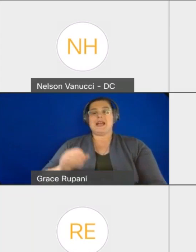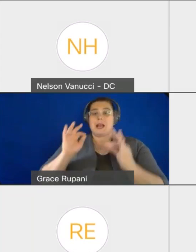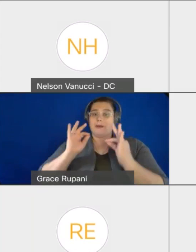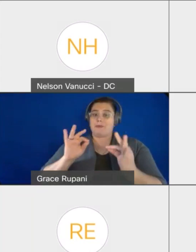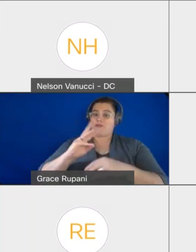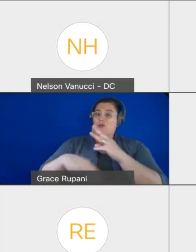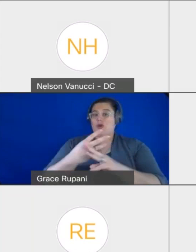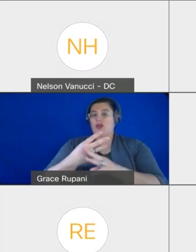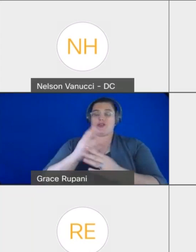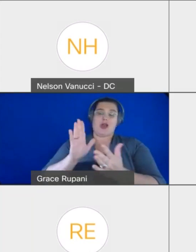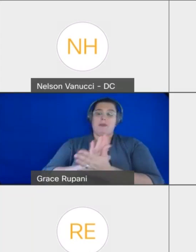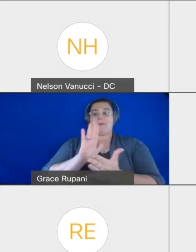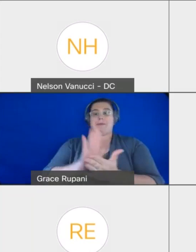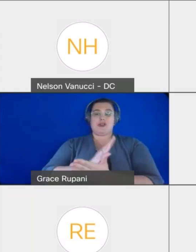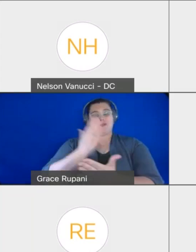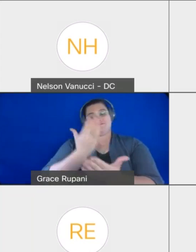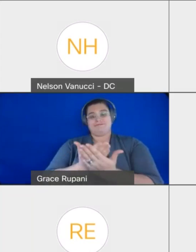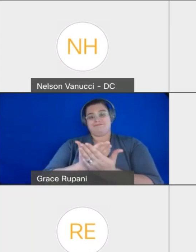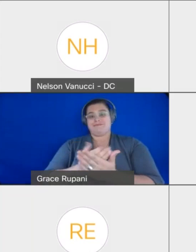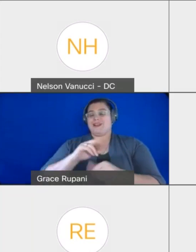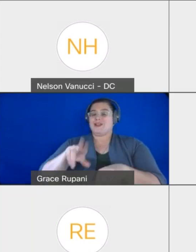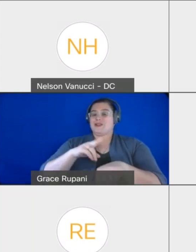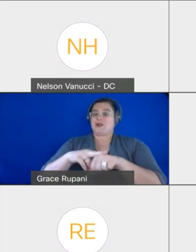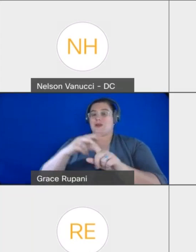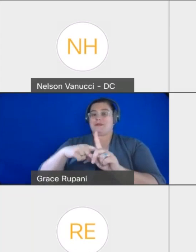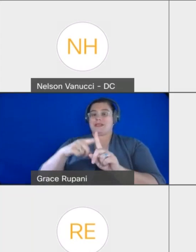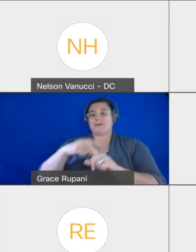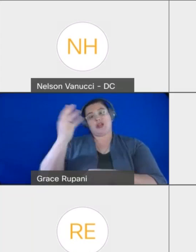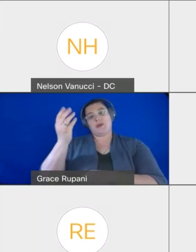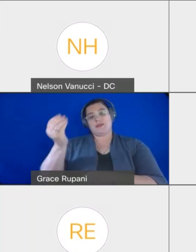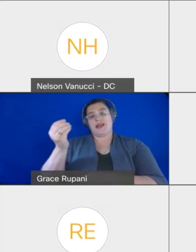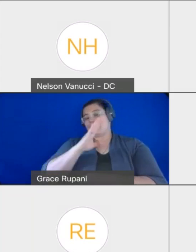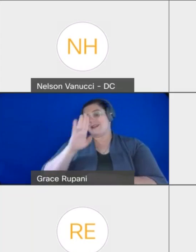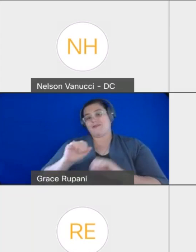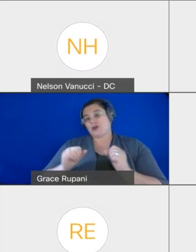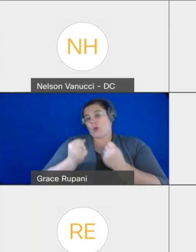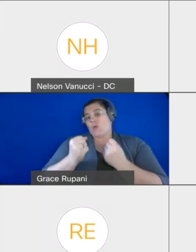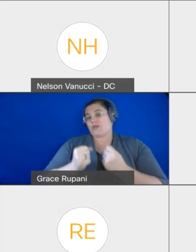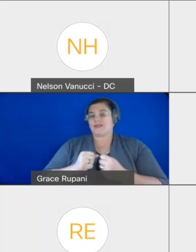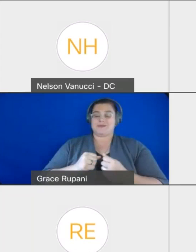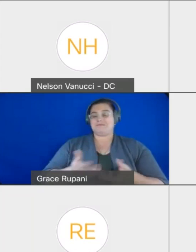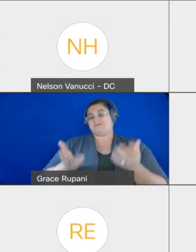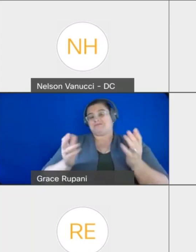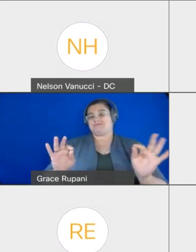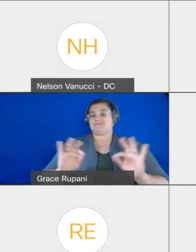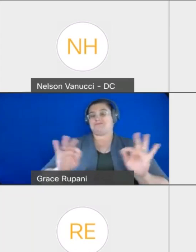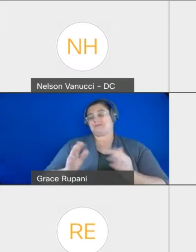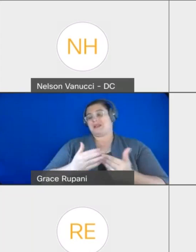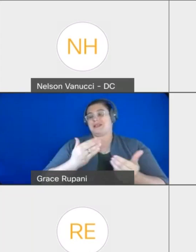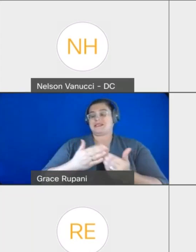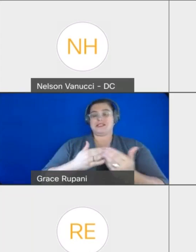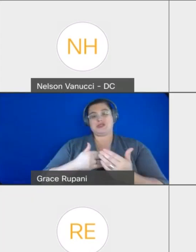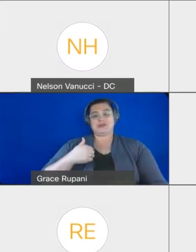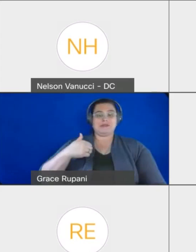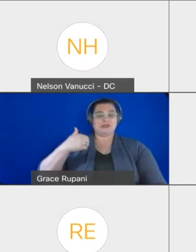paper, it's always normal temperature outside. It's never cold. It's easy to take someone's temperature. But, you're at